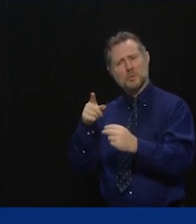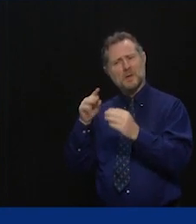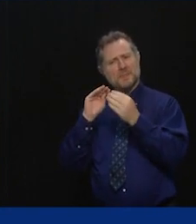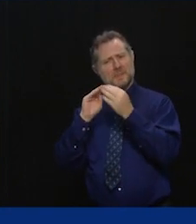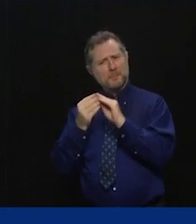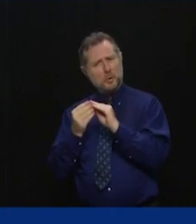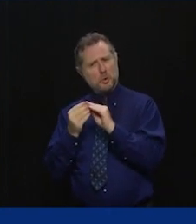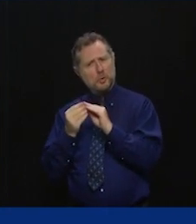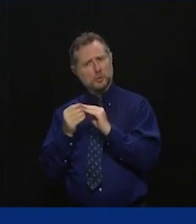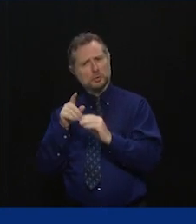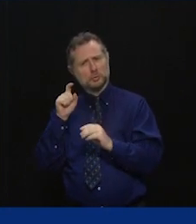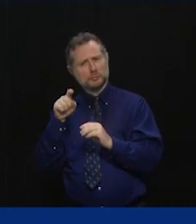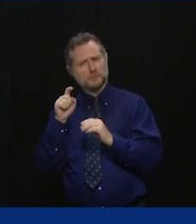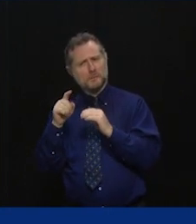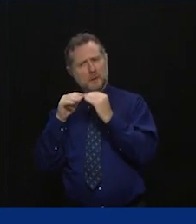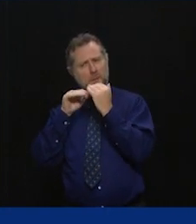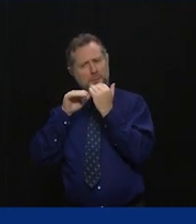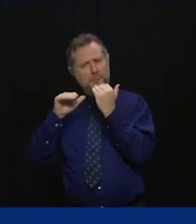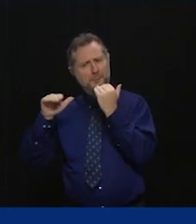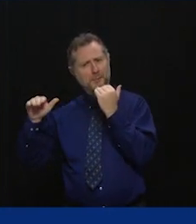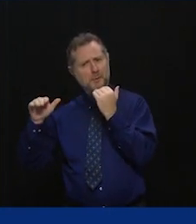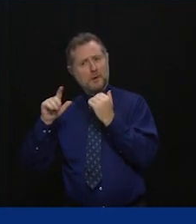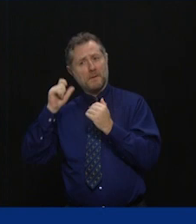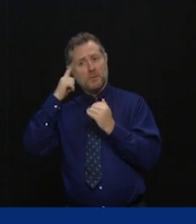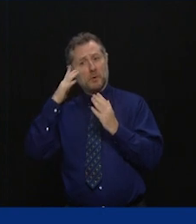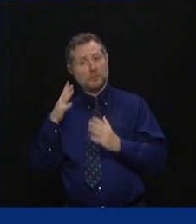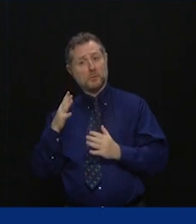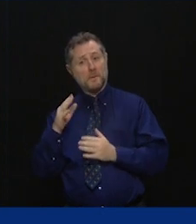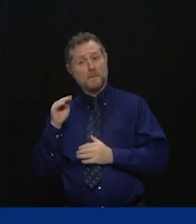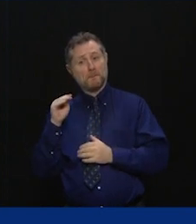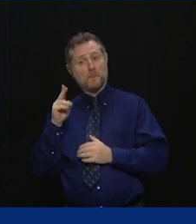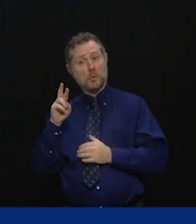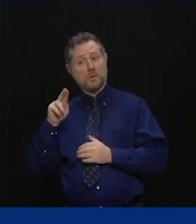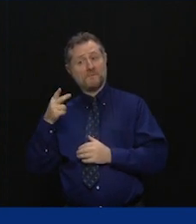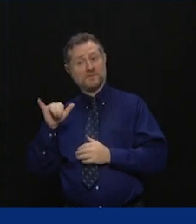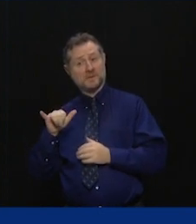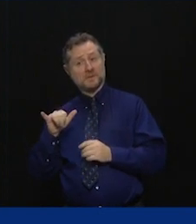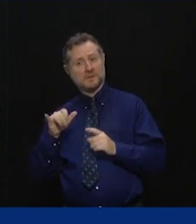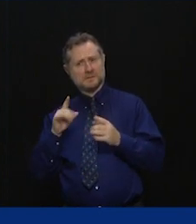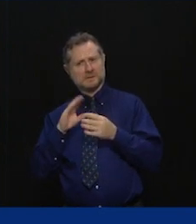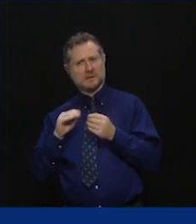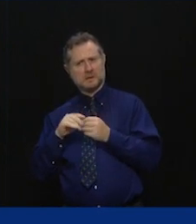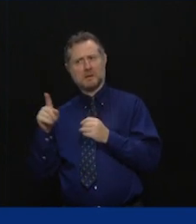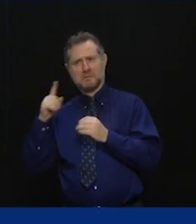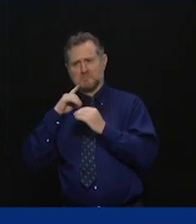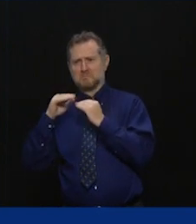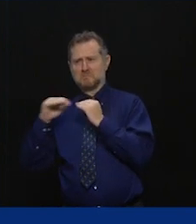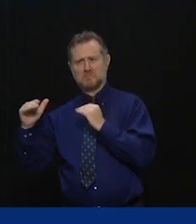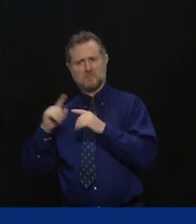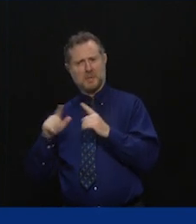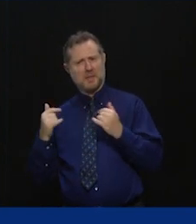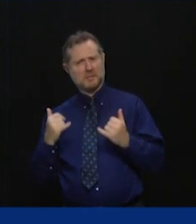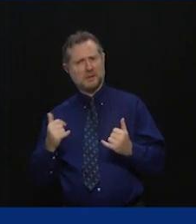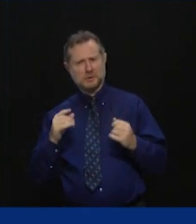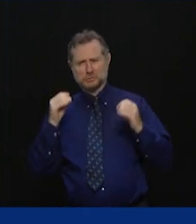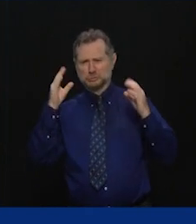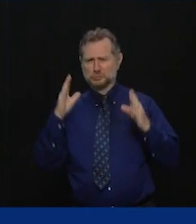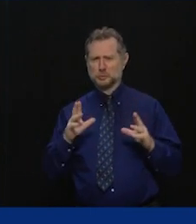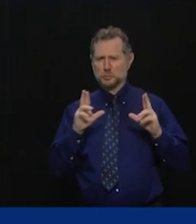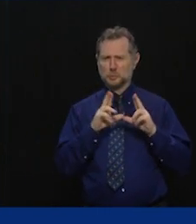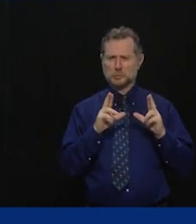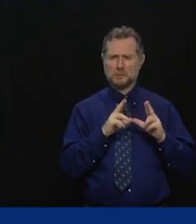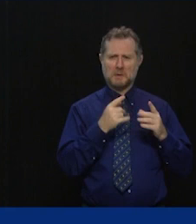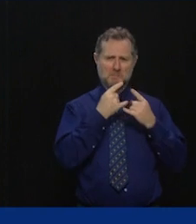Yesterday, Governor Murphy described it sort of as a plateau. But by the same token, we're getting reports from the teachers union that mask compliance